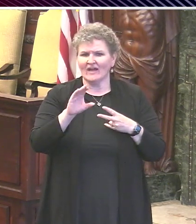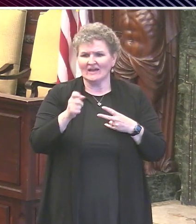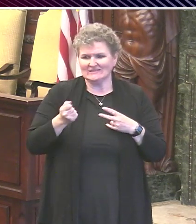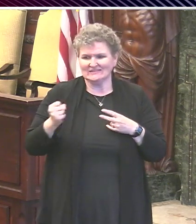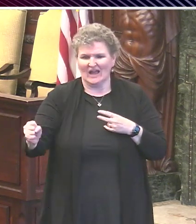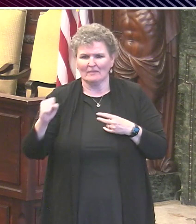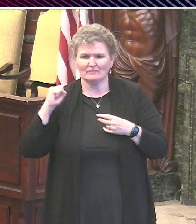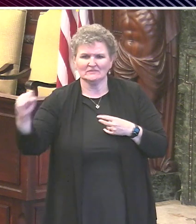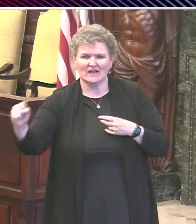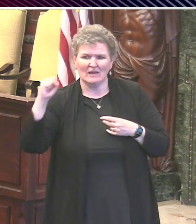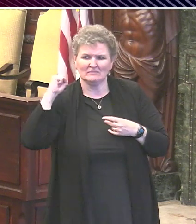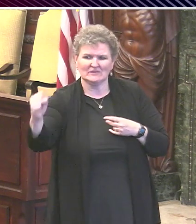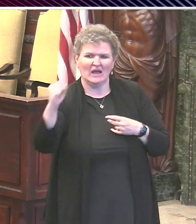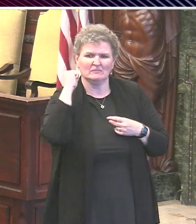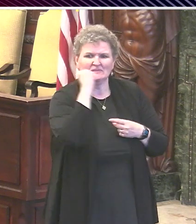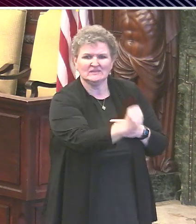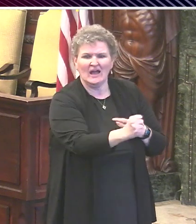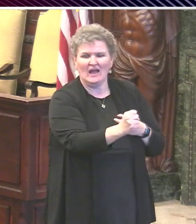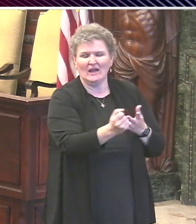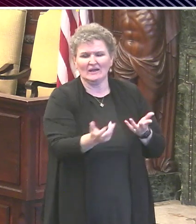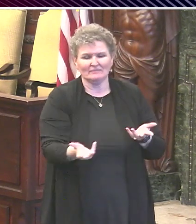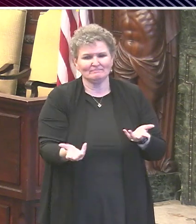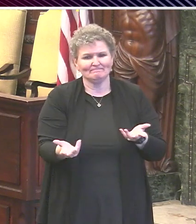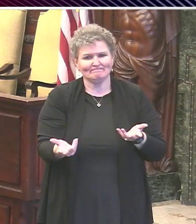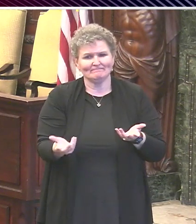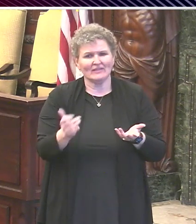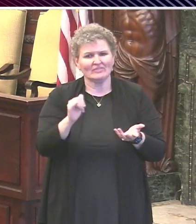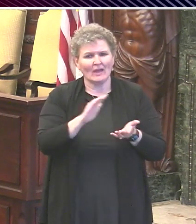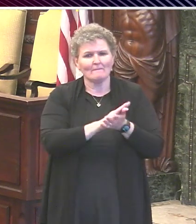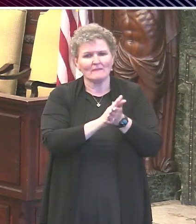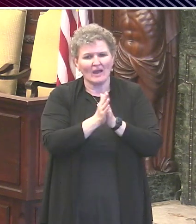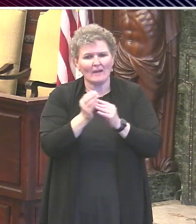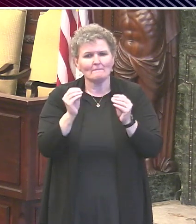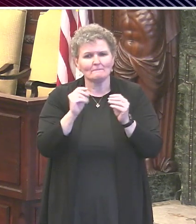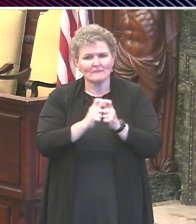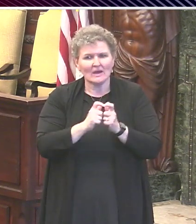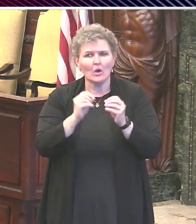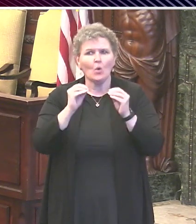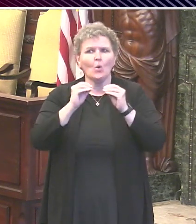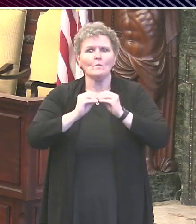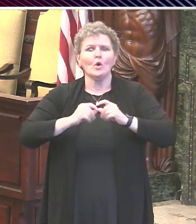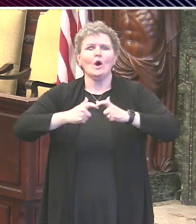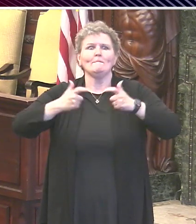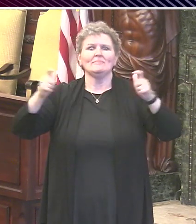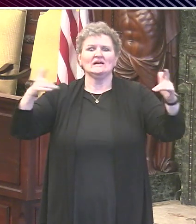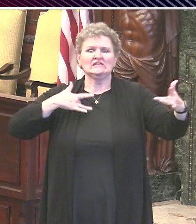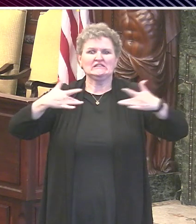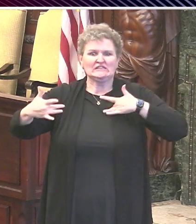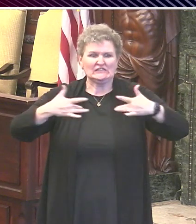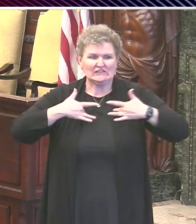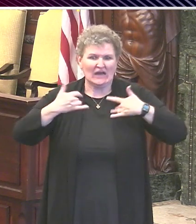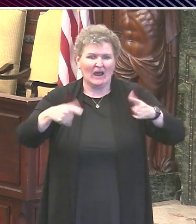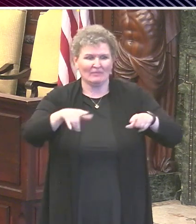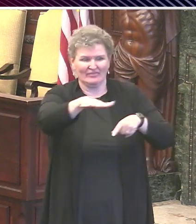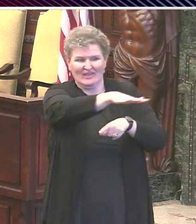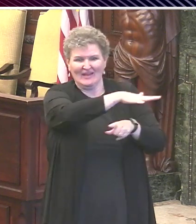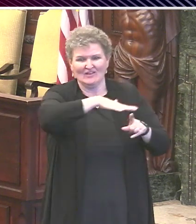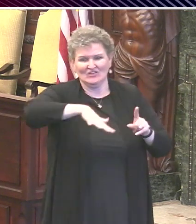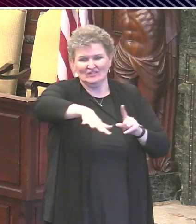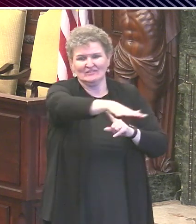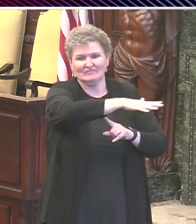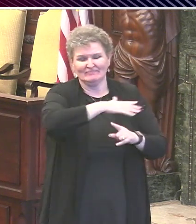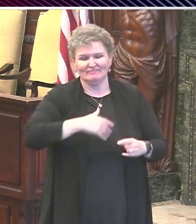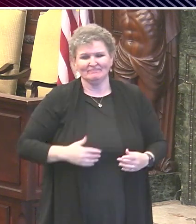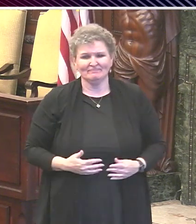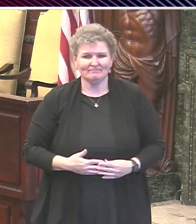getting to the point where it's devolving into a real concern. And we really do want to address the issues